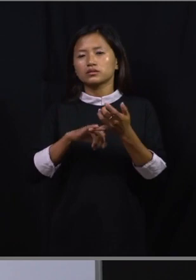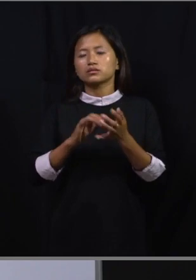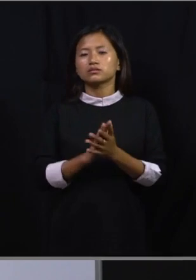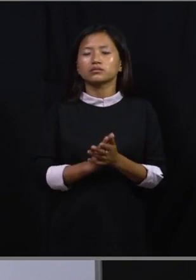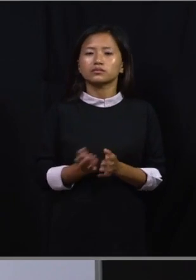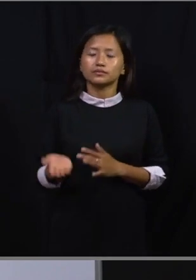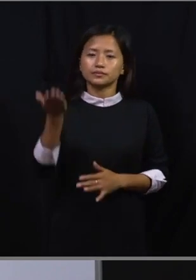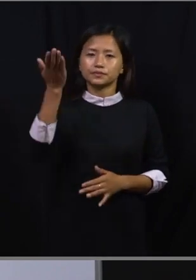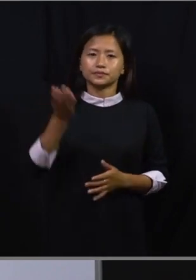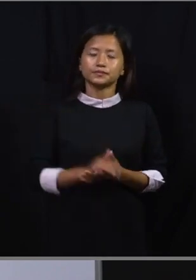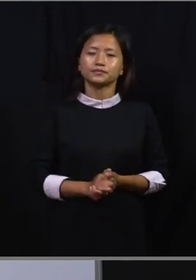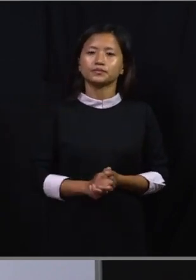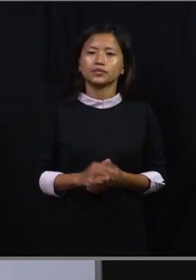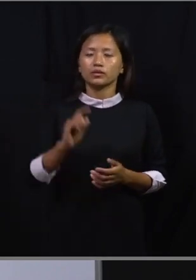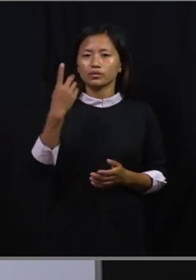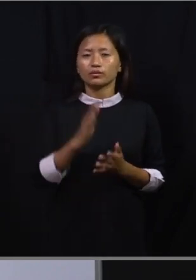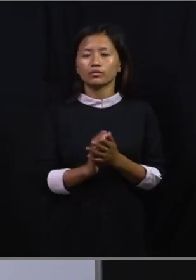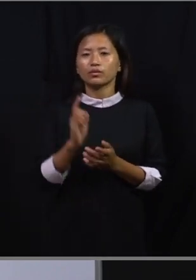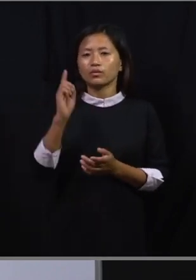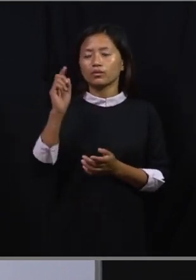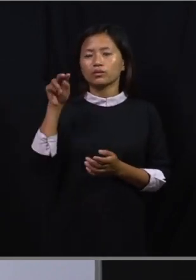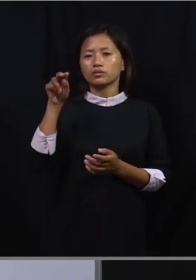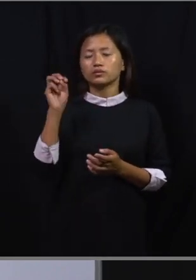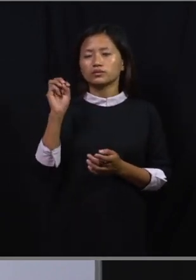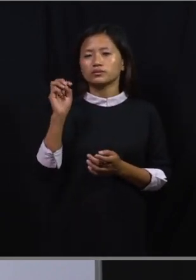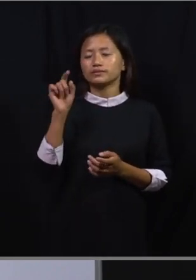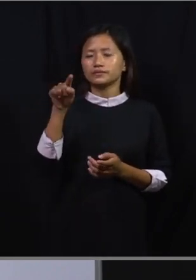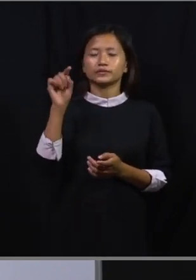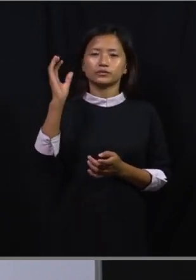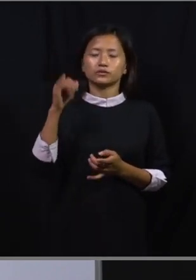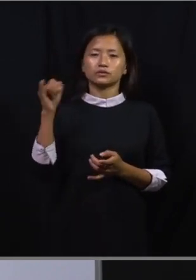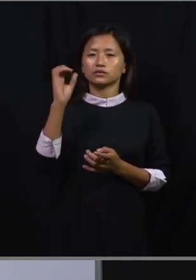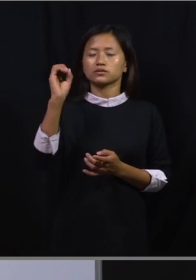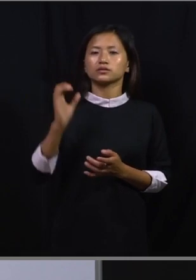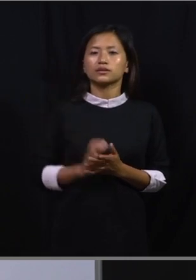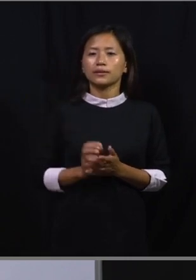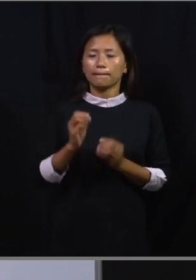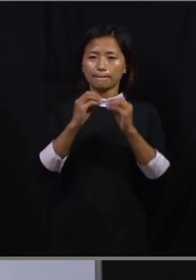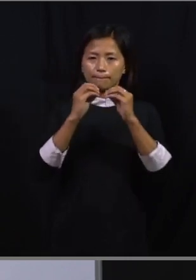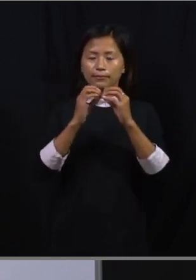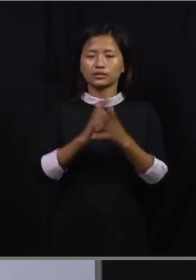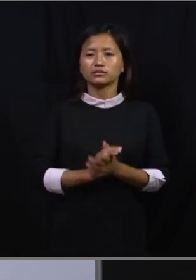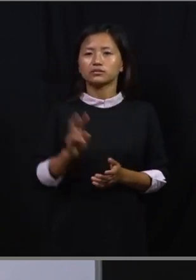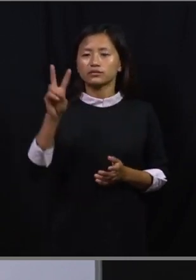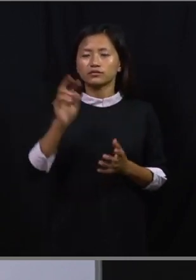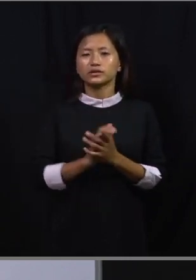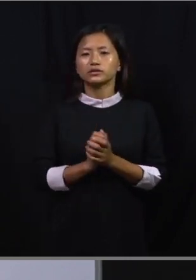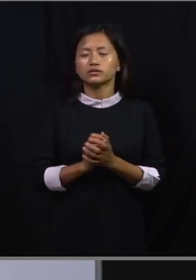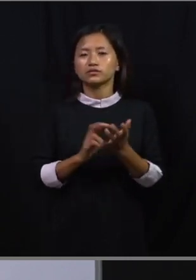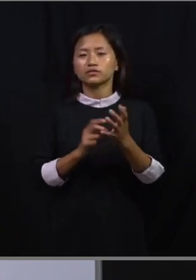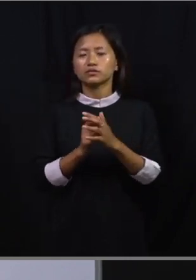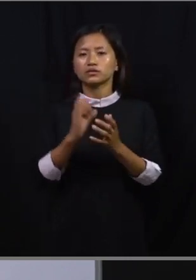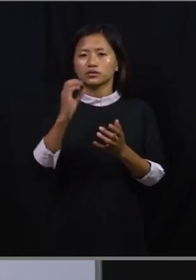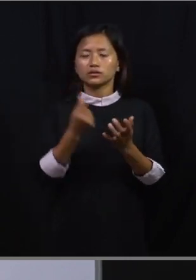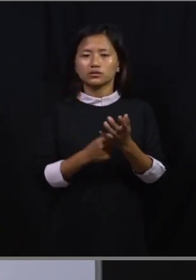debt also increased. That is to 160 billion. All right. Now the value of the currency